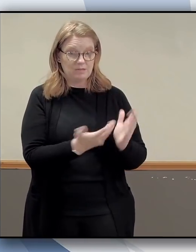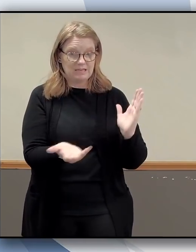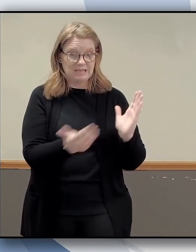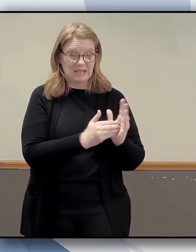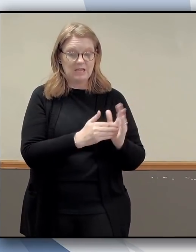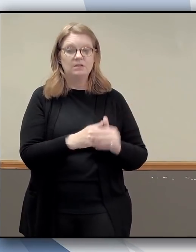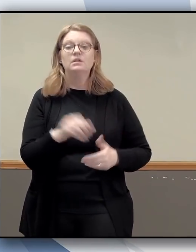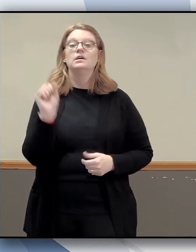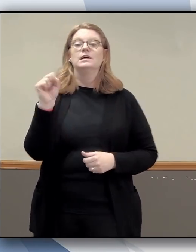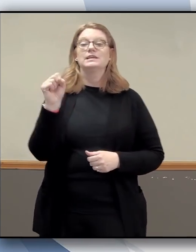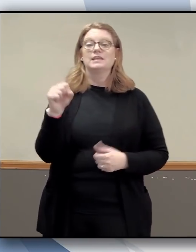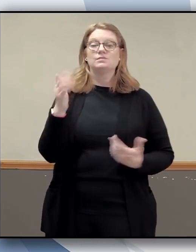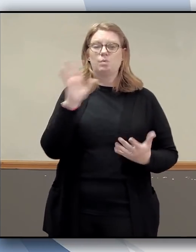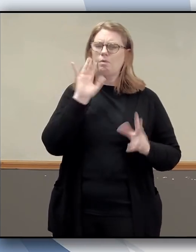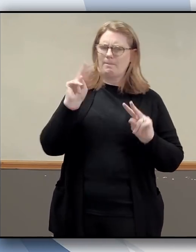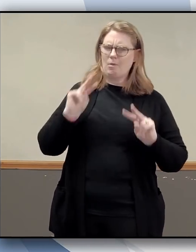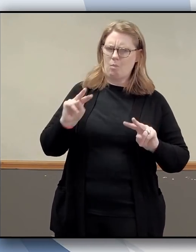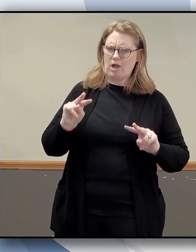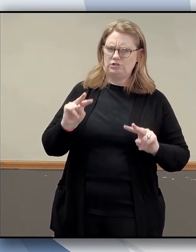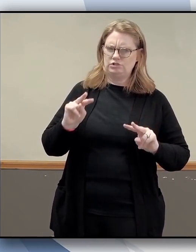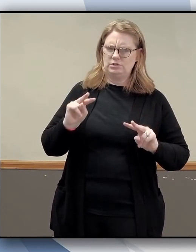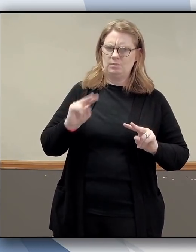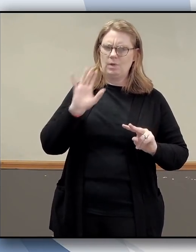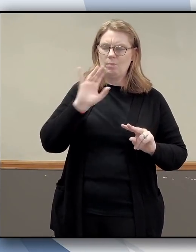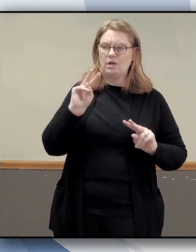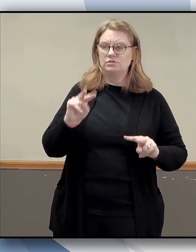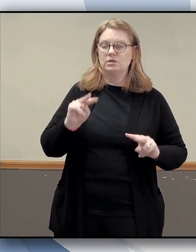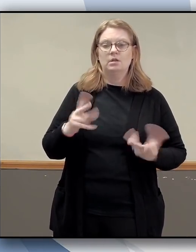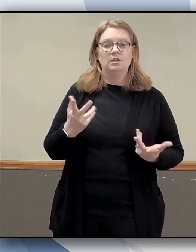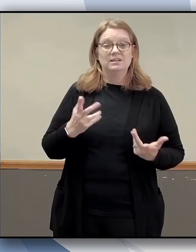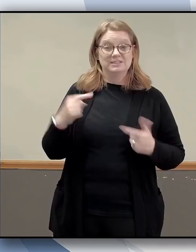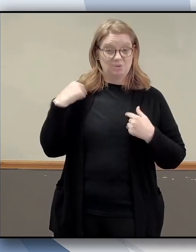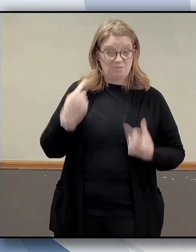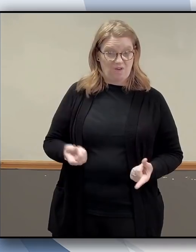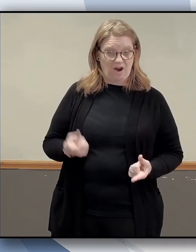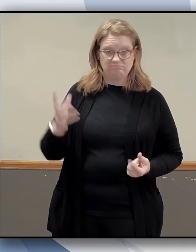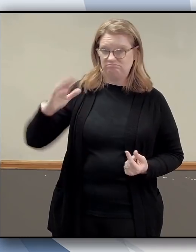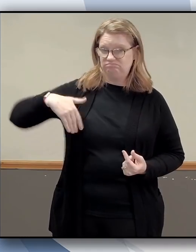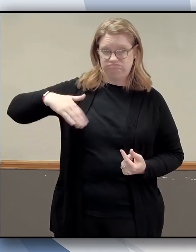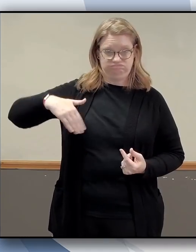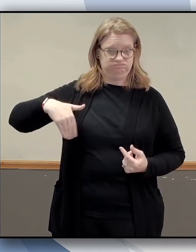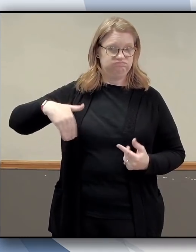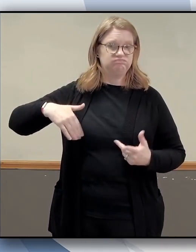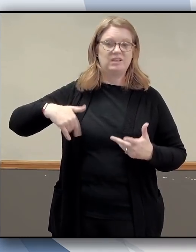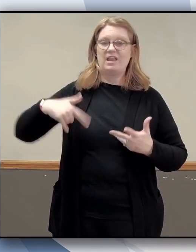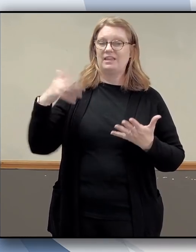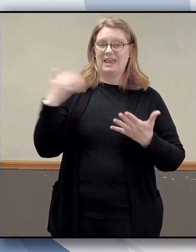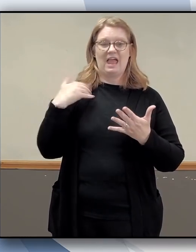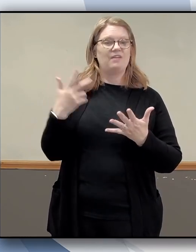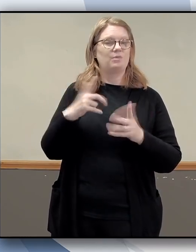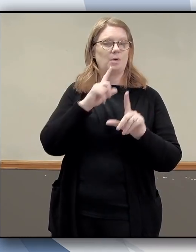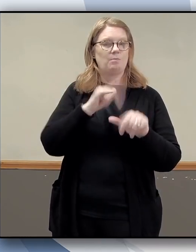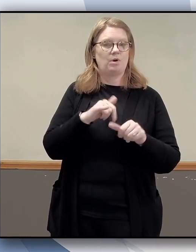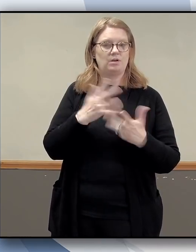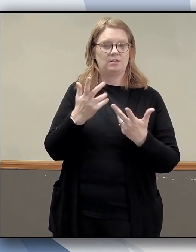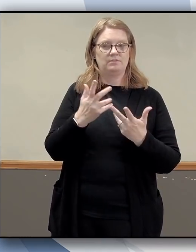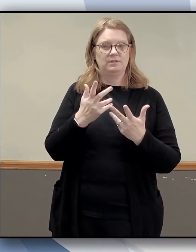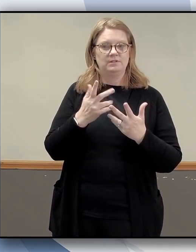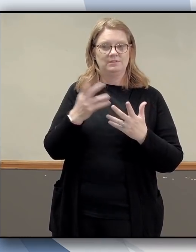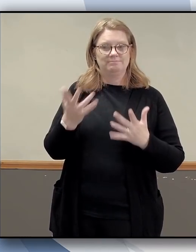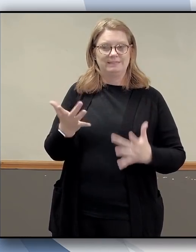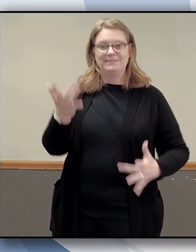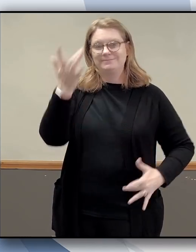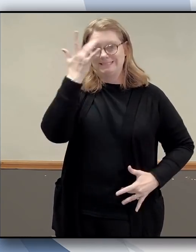certainly keep an eye on that. We haven't had a reported or confirmed case of reinfection in North Dakota, and I'm not